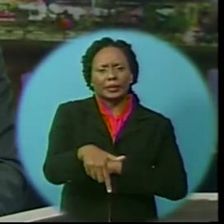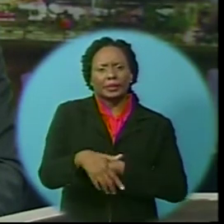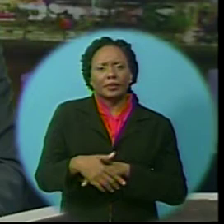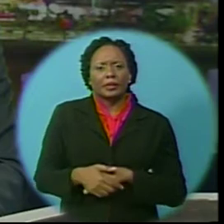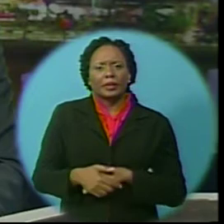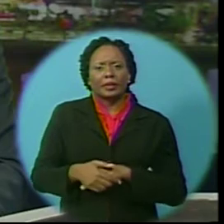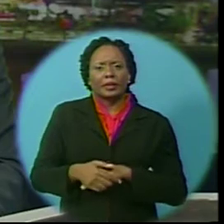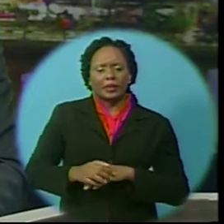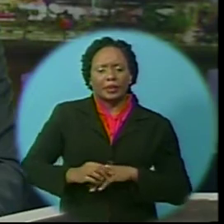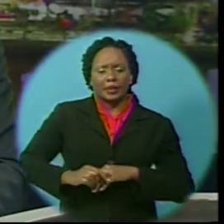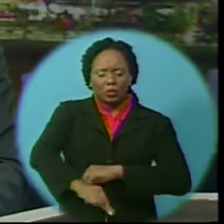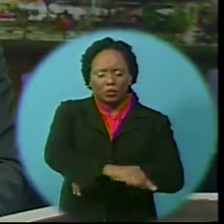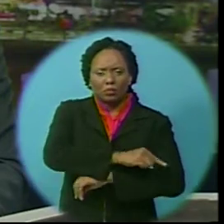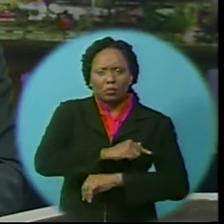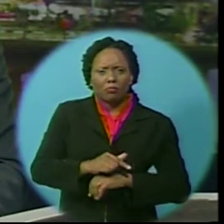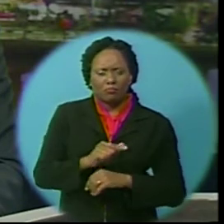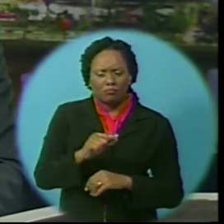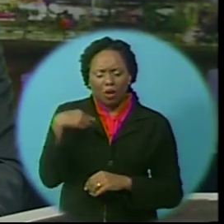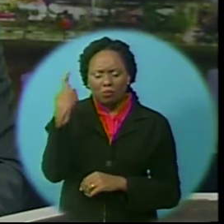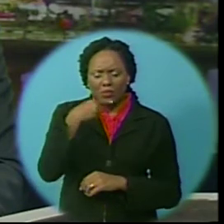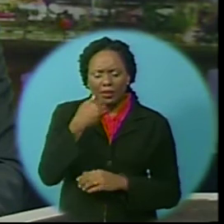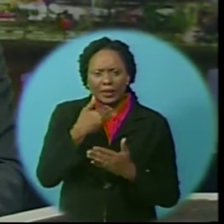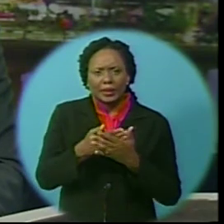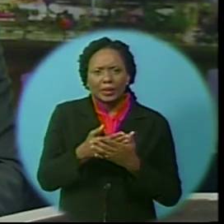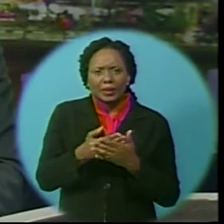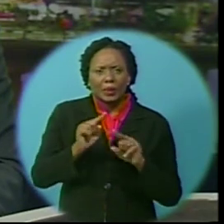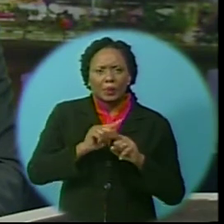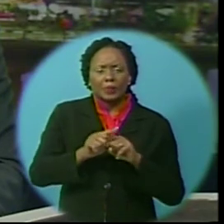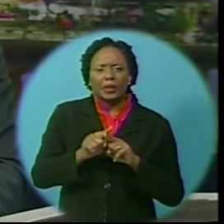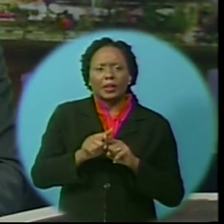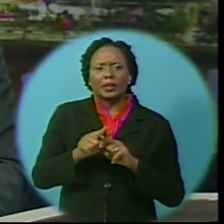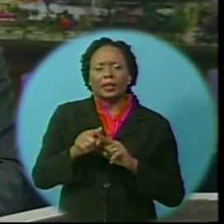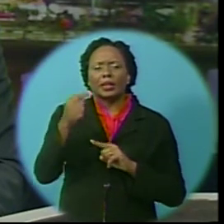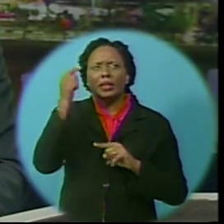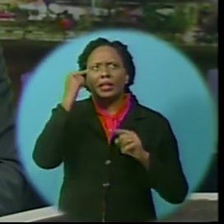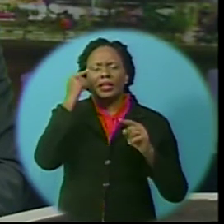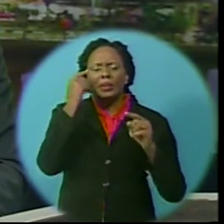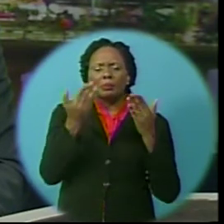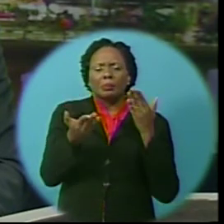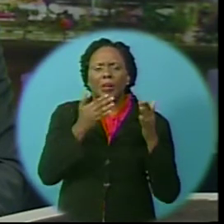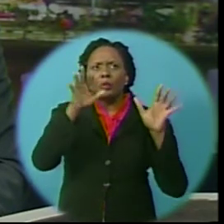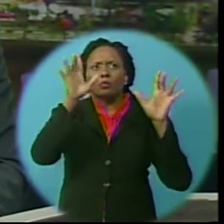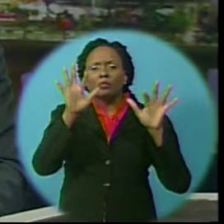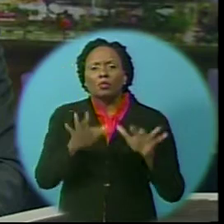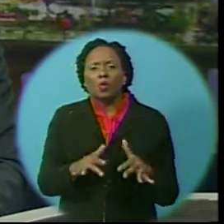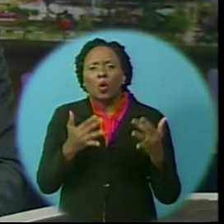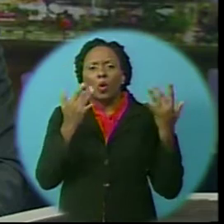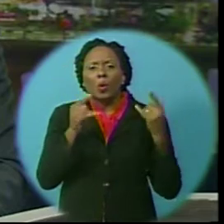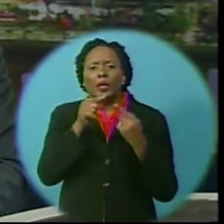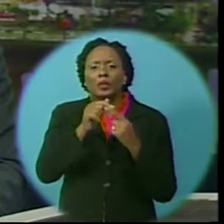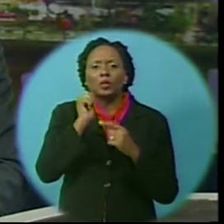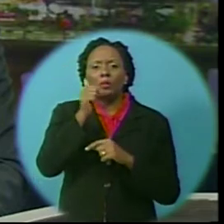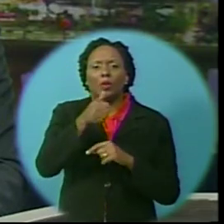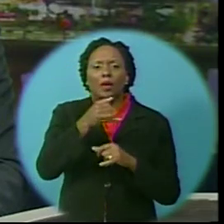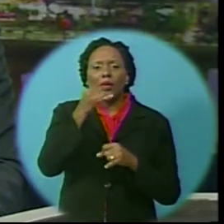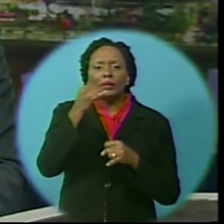good, but there is rain in the air, so the selectors will be waiting until tomorrow to determine the final 11.